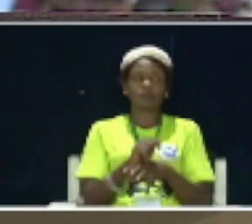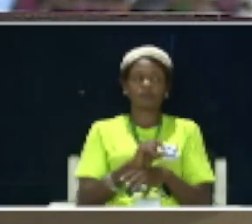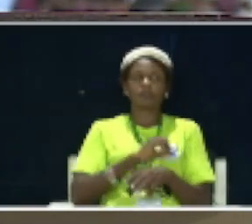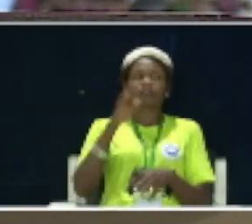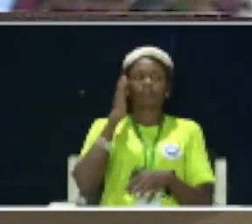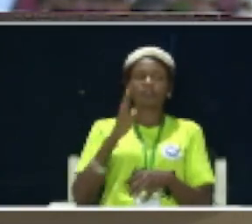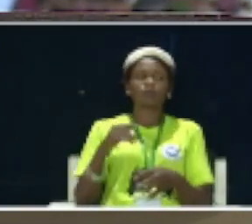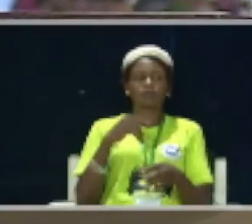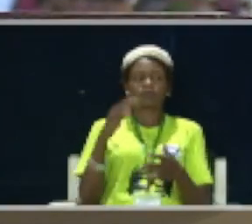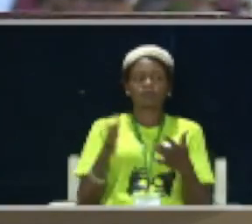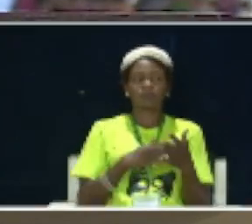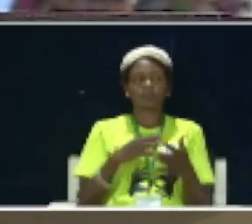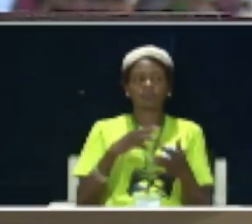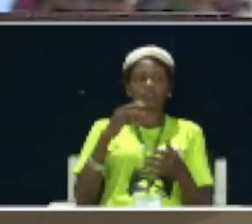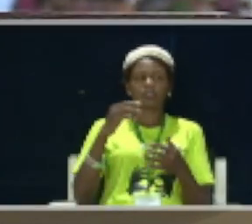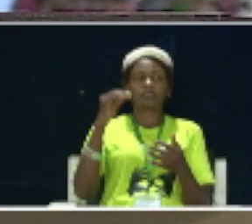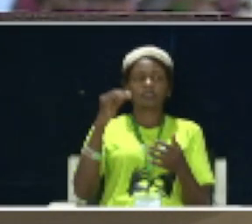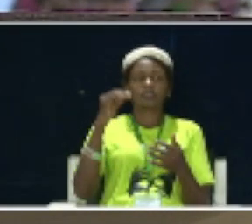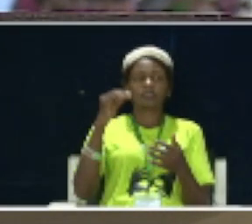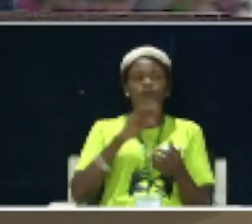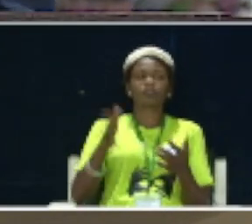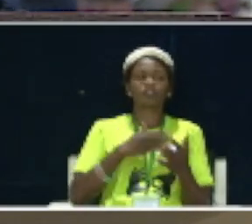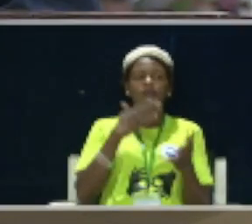sing, yes, I will sing this.